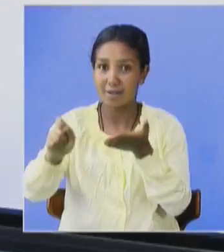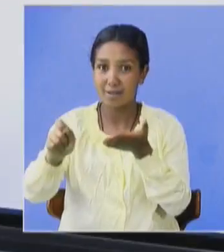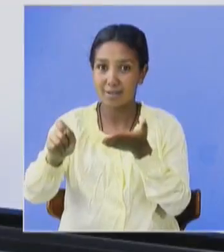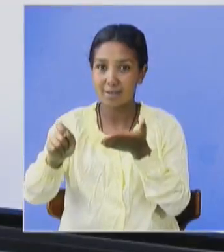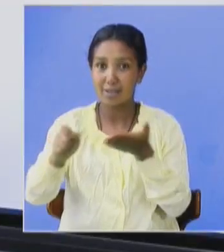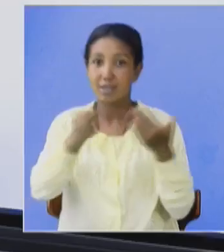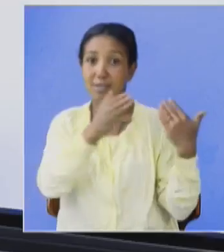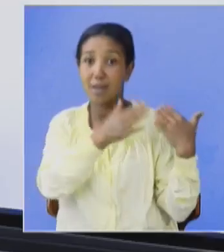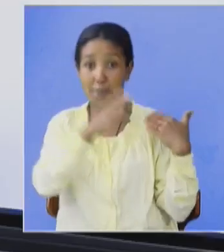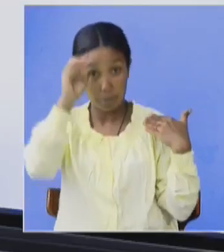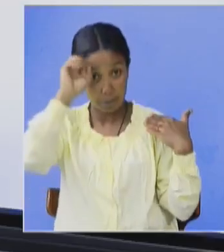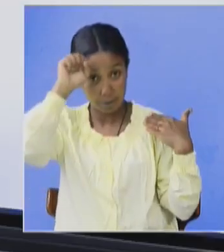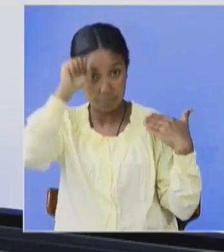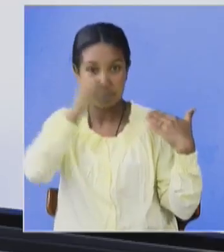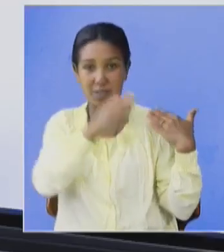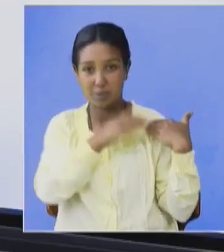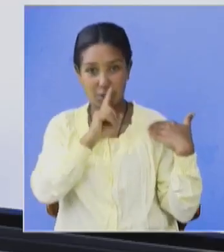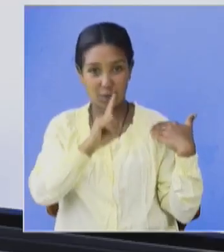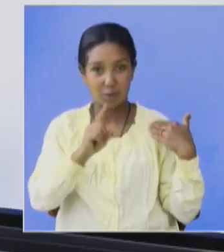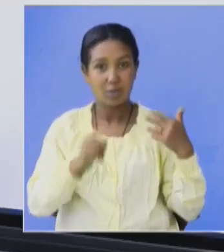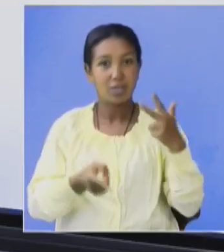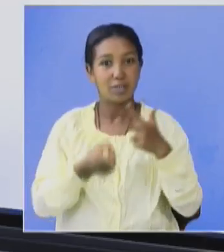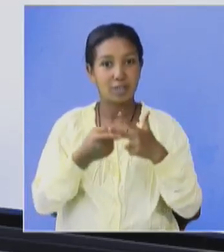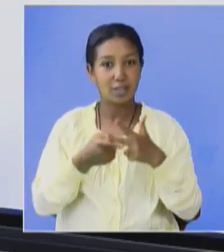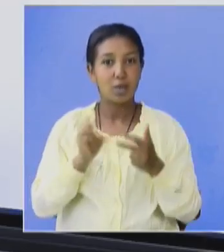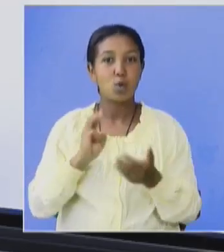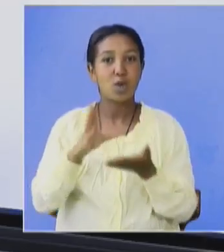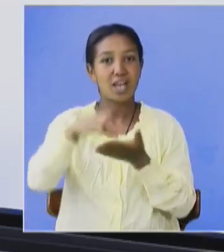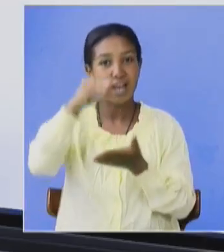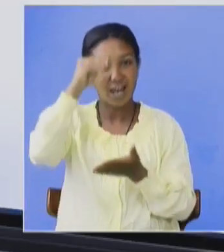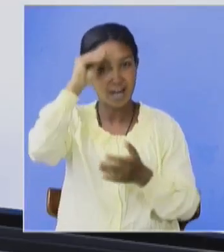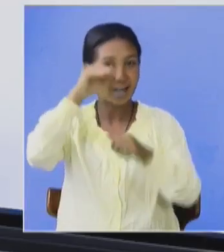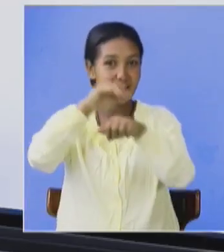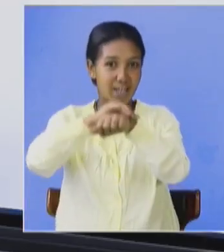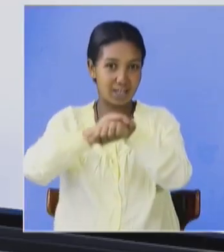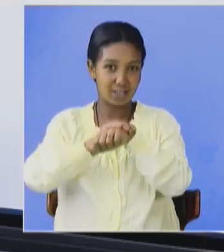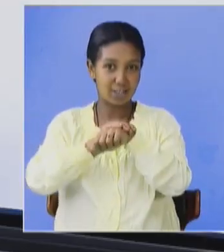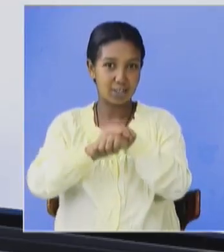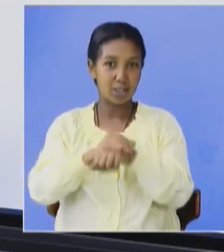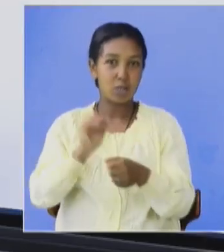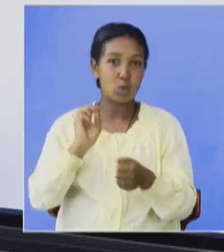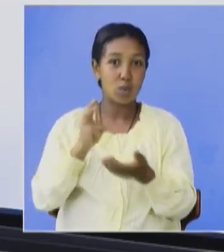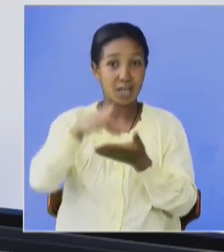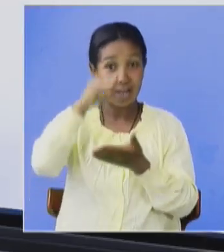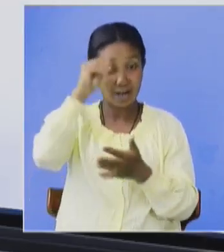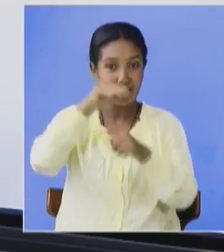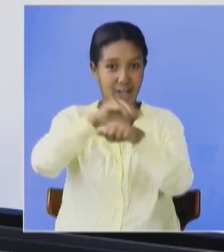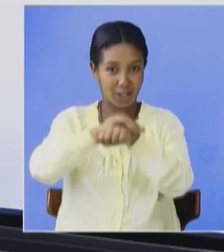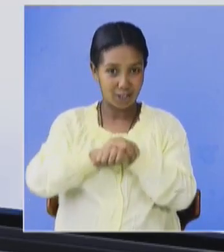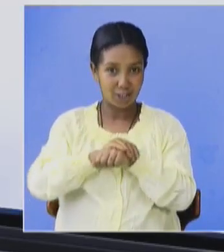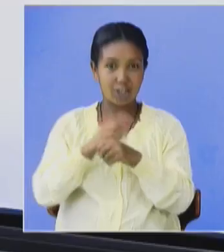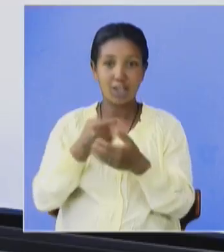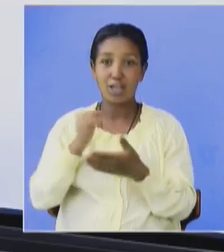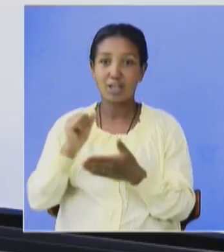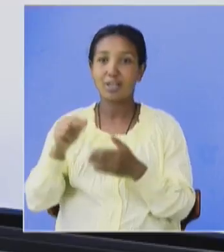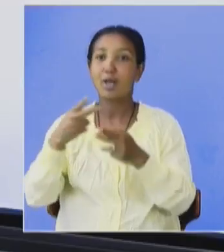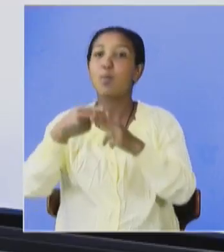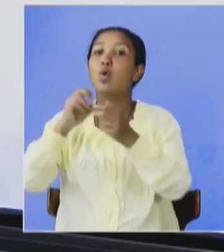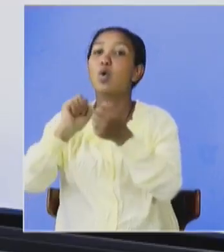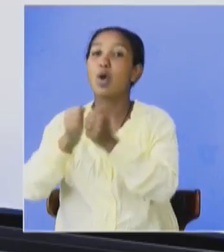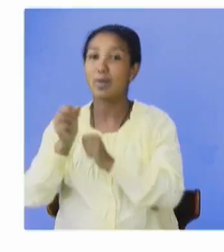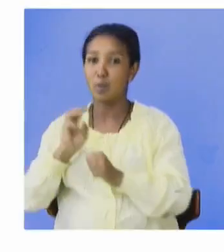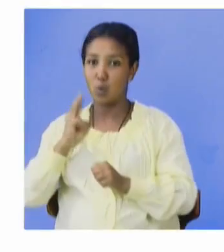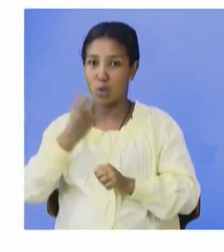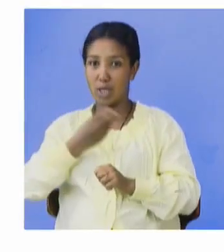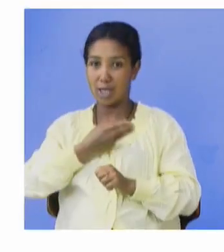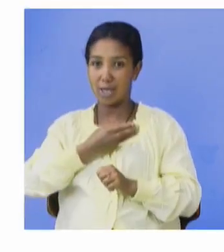a subject. And 3, we learn English. We learn English. Here is a pronoun we,